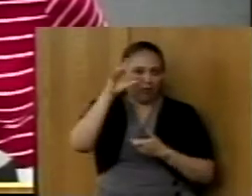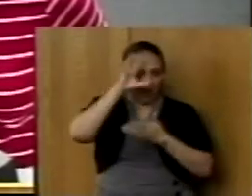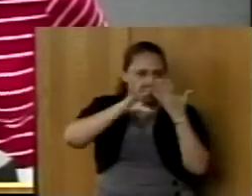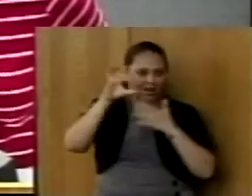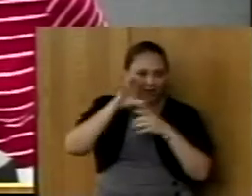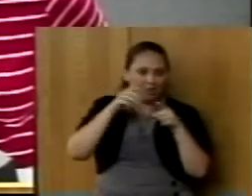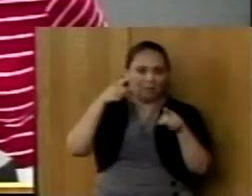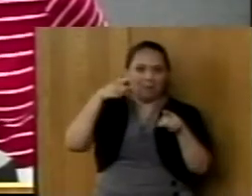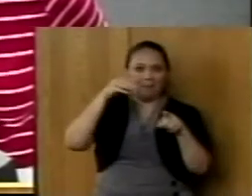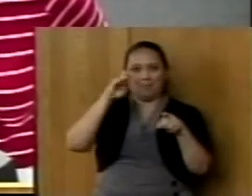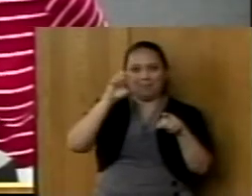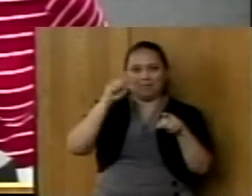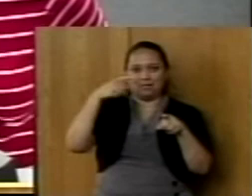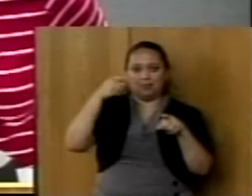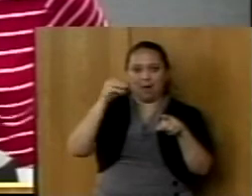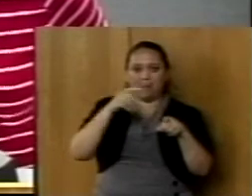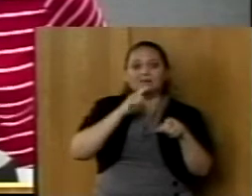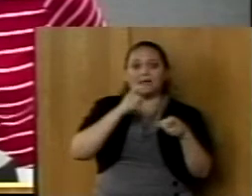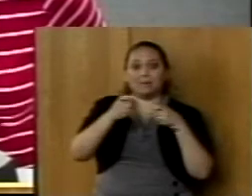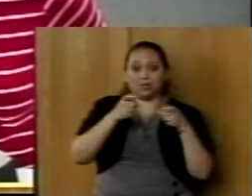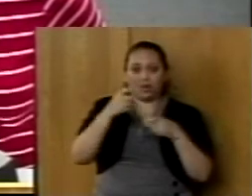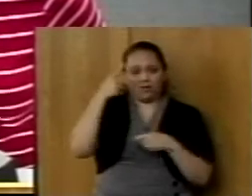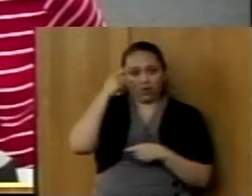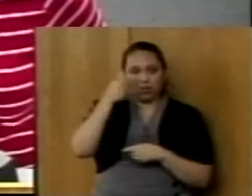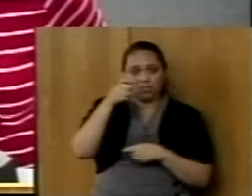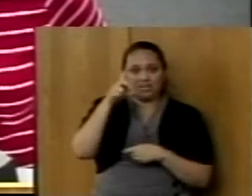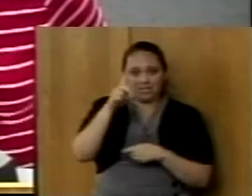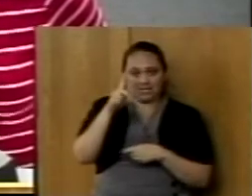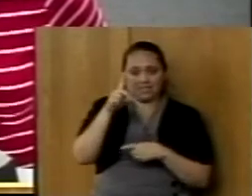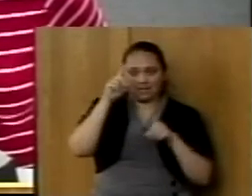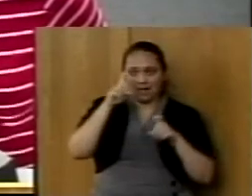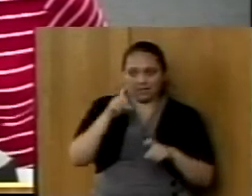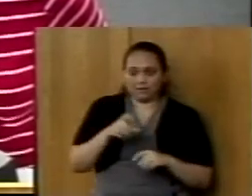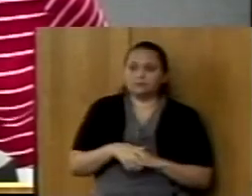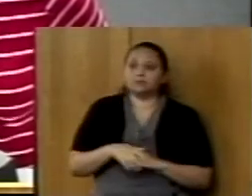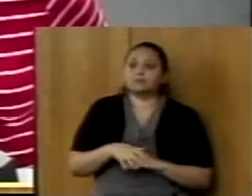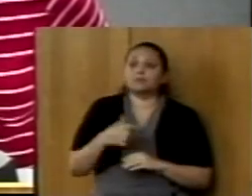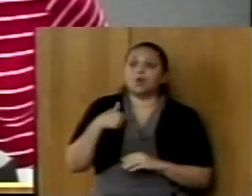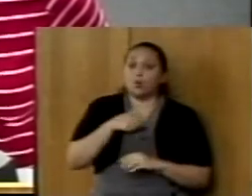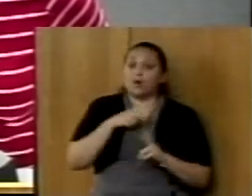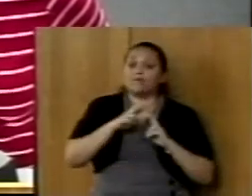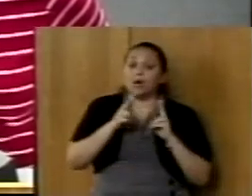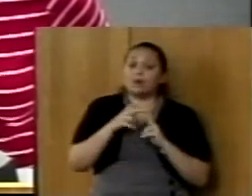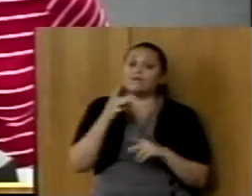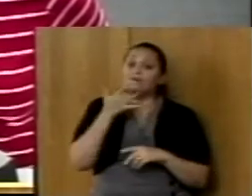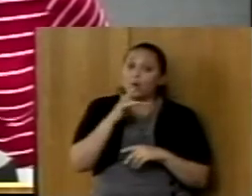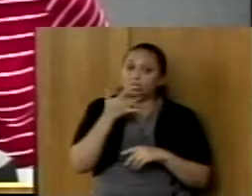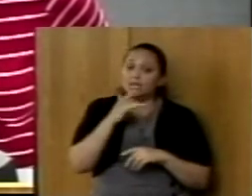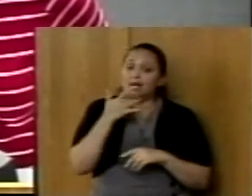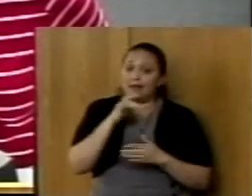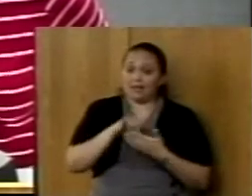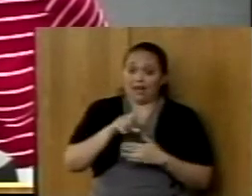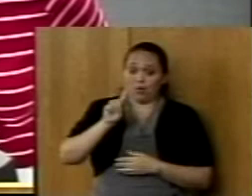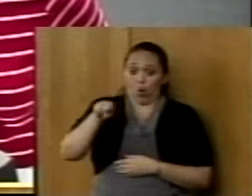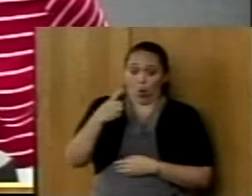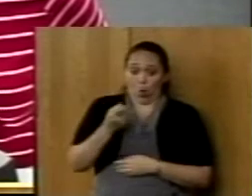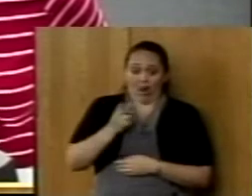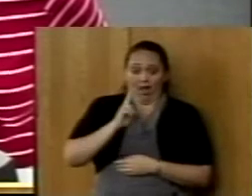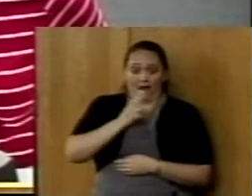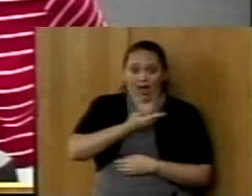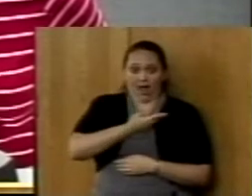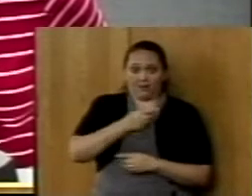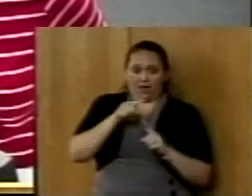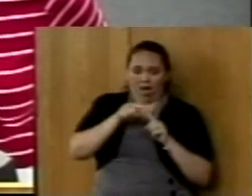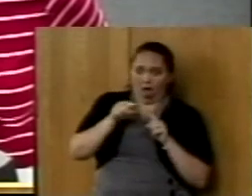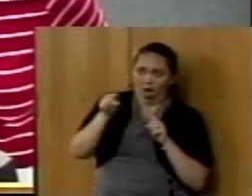is the administrator for the GED testing through assessment. And we're very fortunate that it's only us all the way